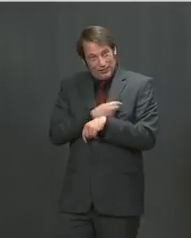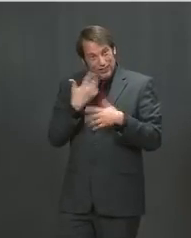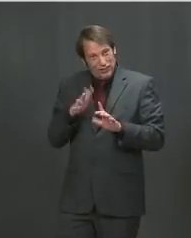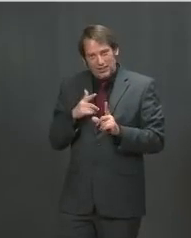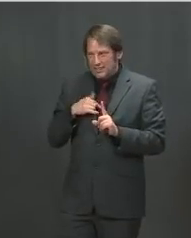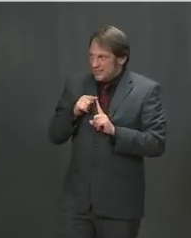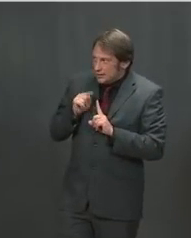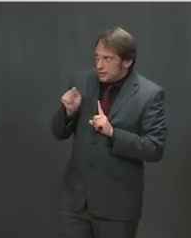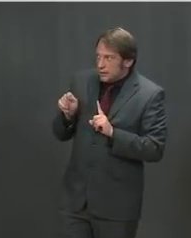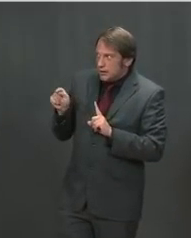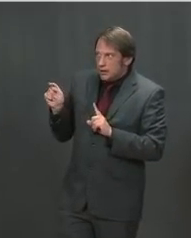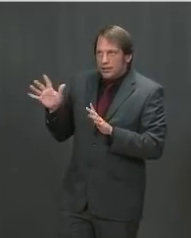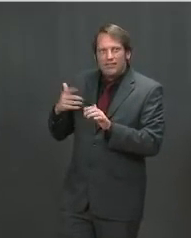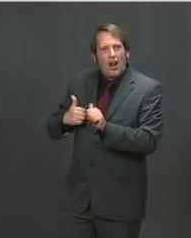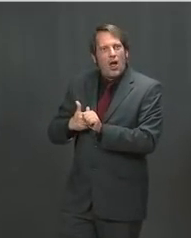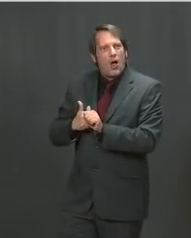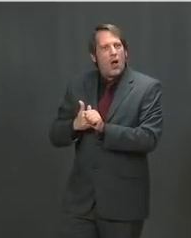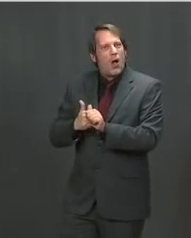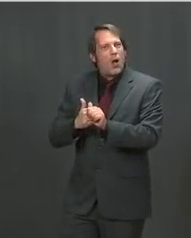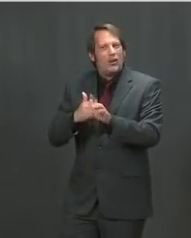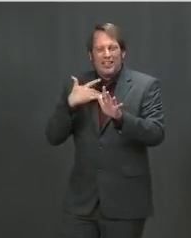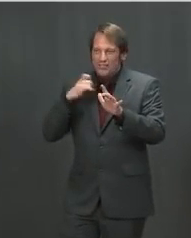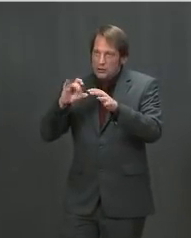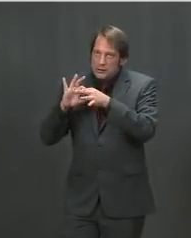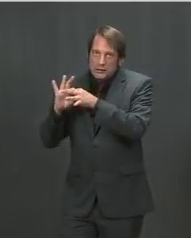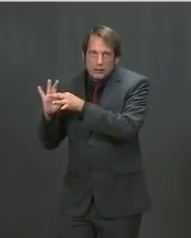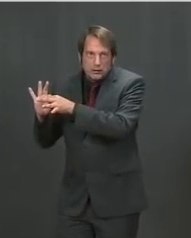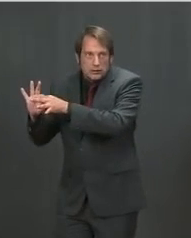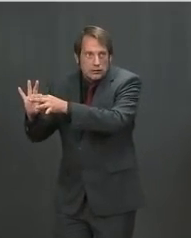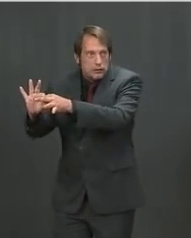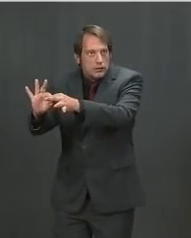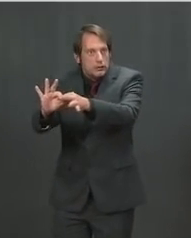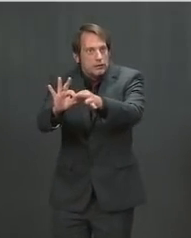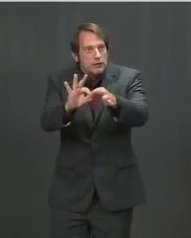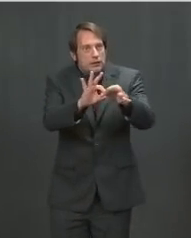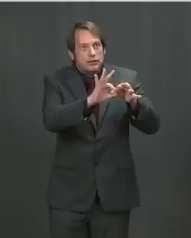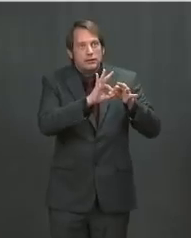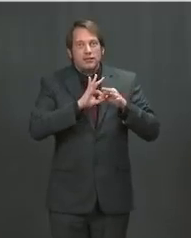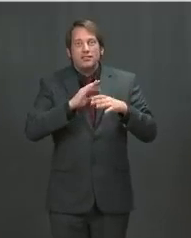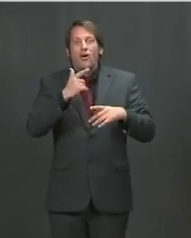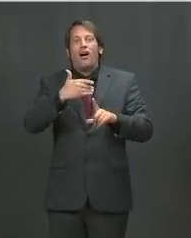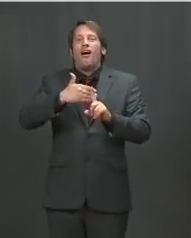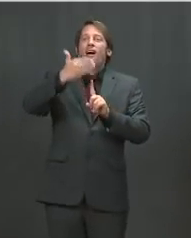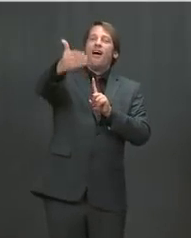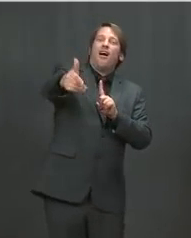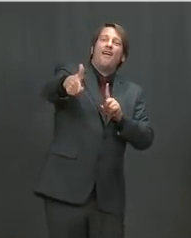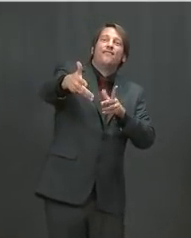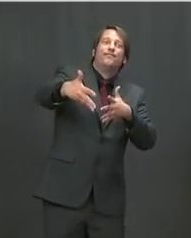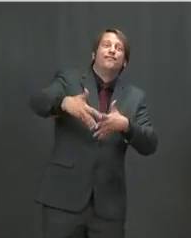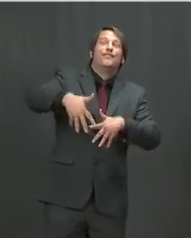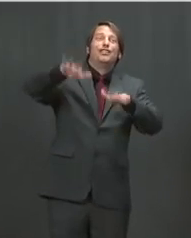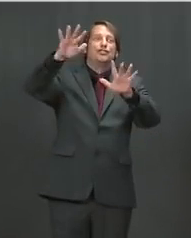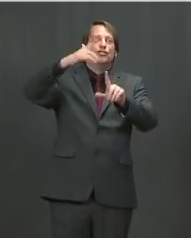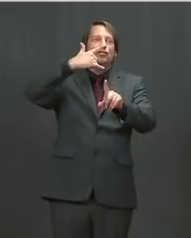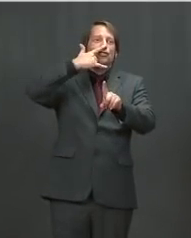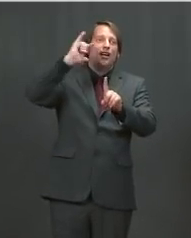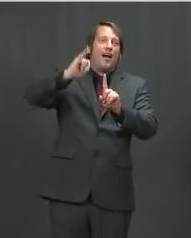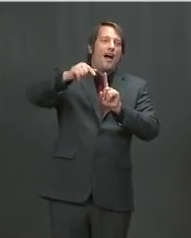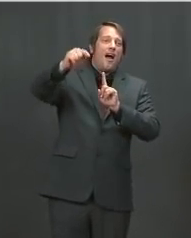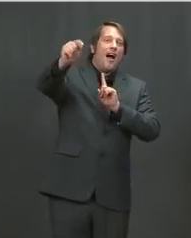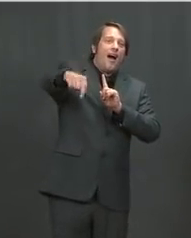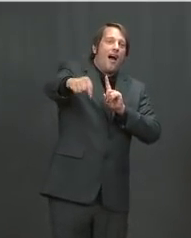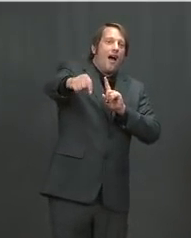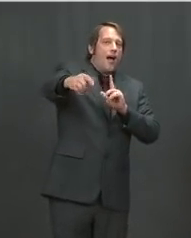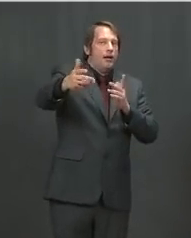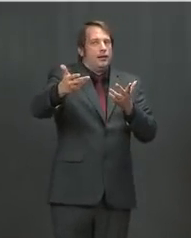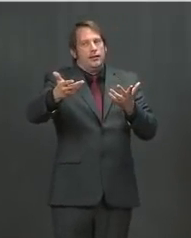together. As for a quote unquote finish line, I'm not sure that that's necessarily the correct metaphor for what